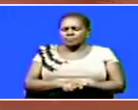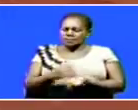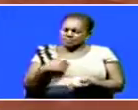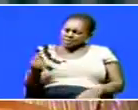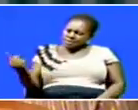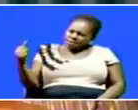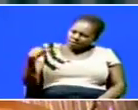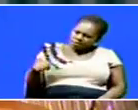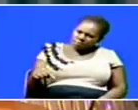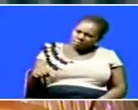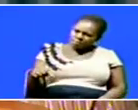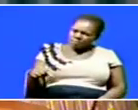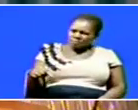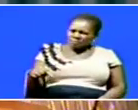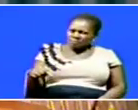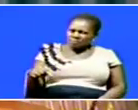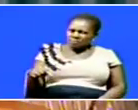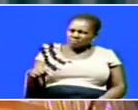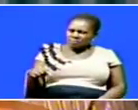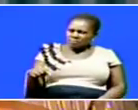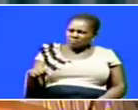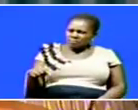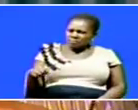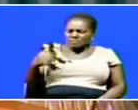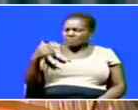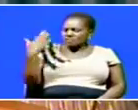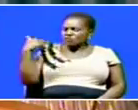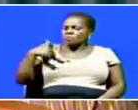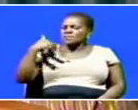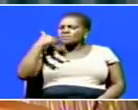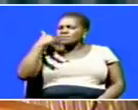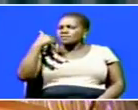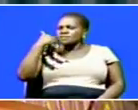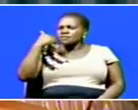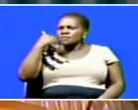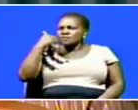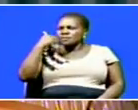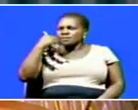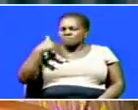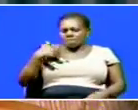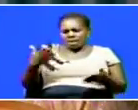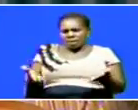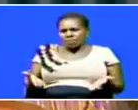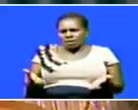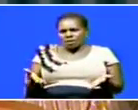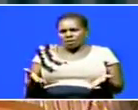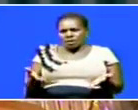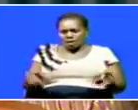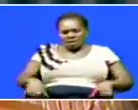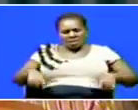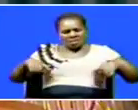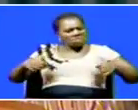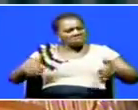Alikuja hapa kwa ajili ya ugonjwa ndiye kumfanya sasa awe hapa. Anakaa